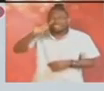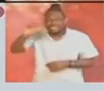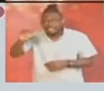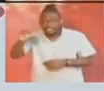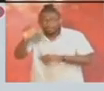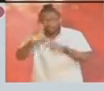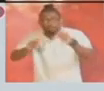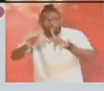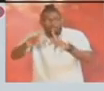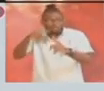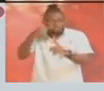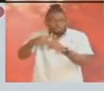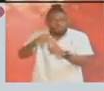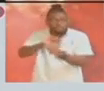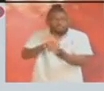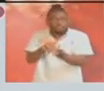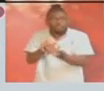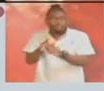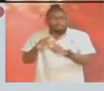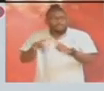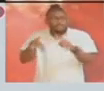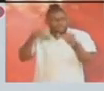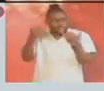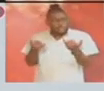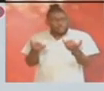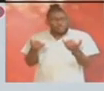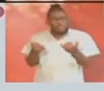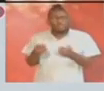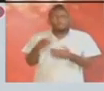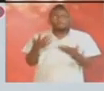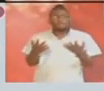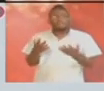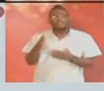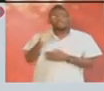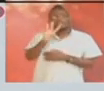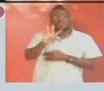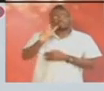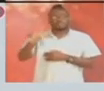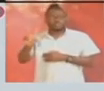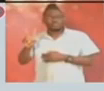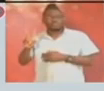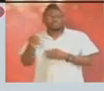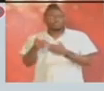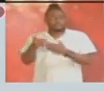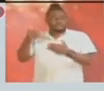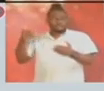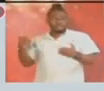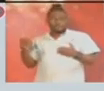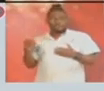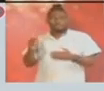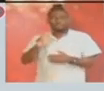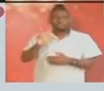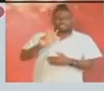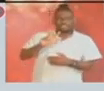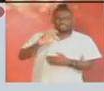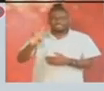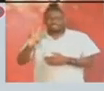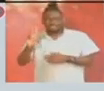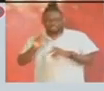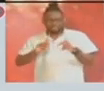42. So we moved from a very comfortable position of 3 to 6